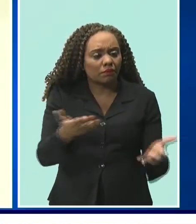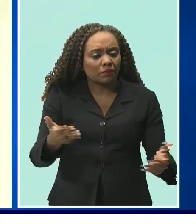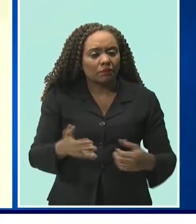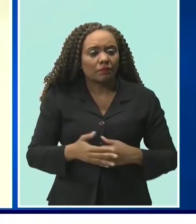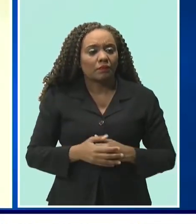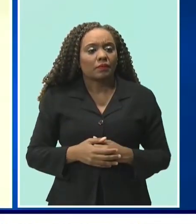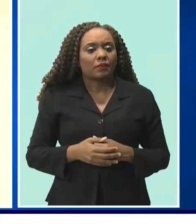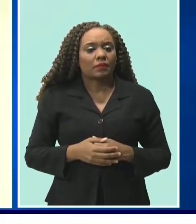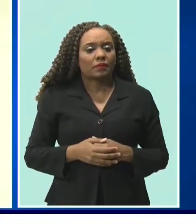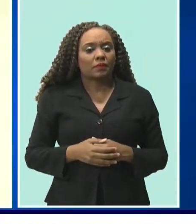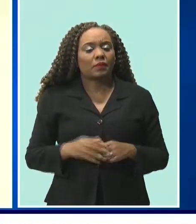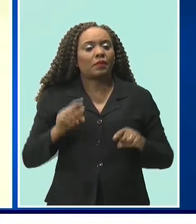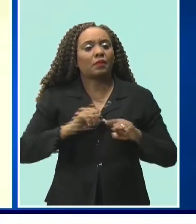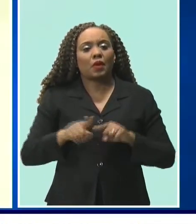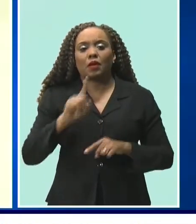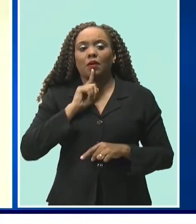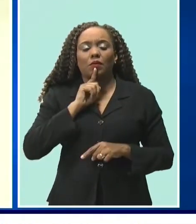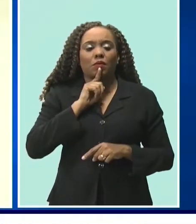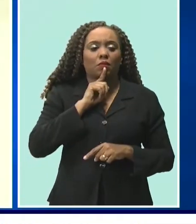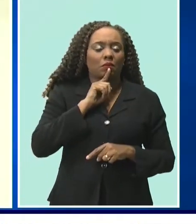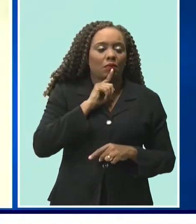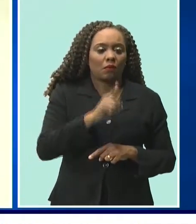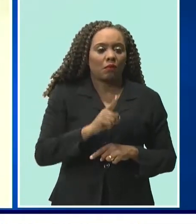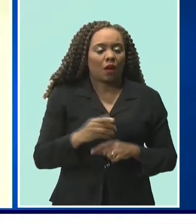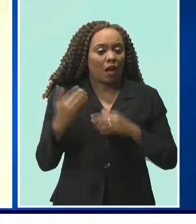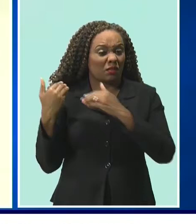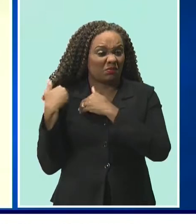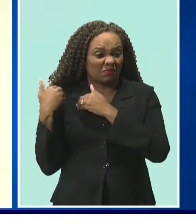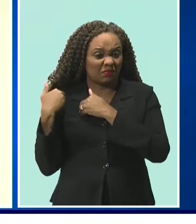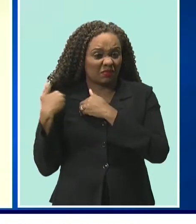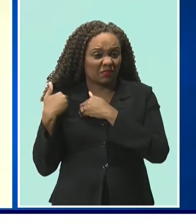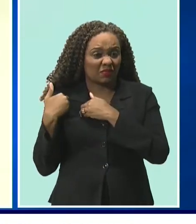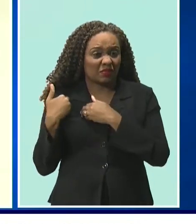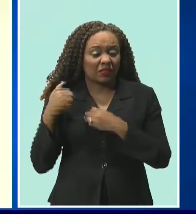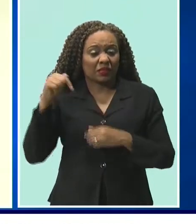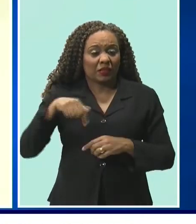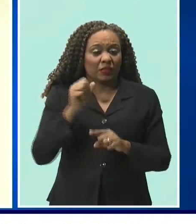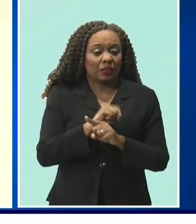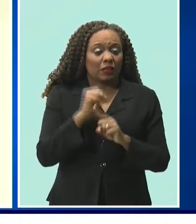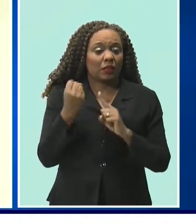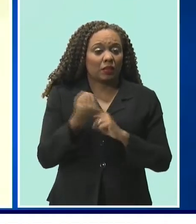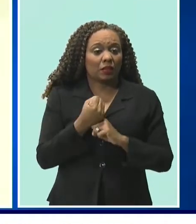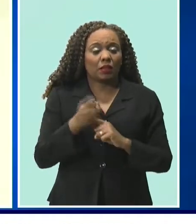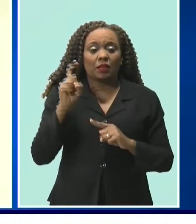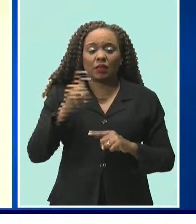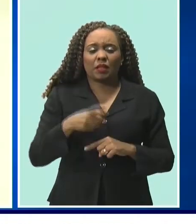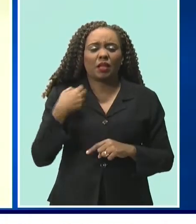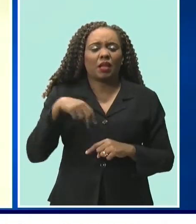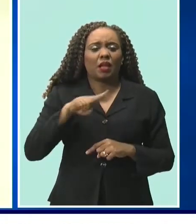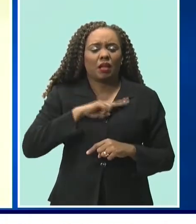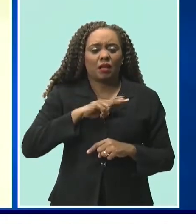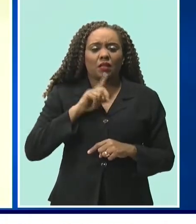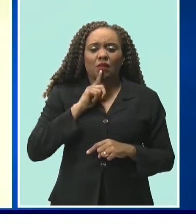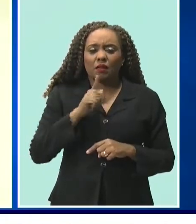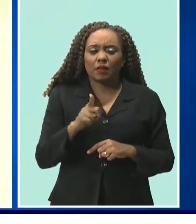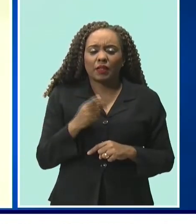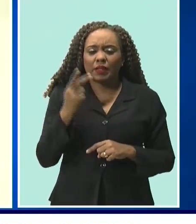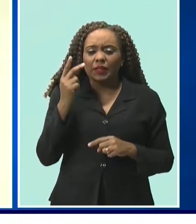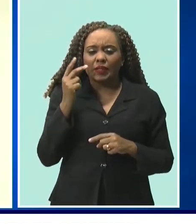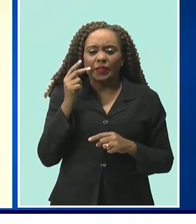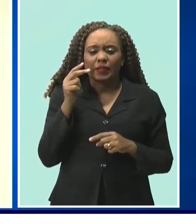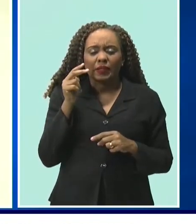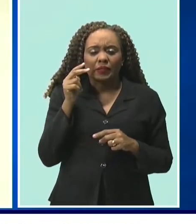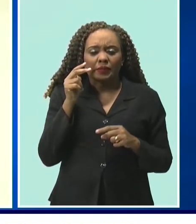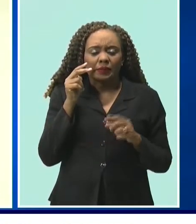the task at hand. And I believe this situation requires us, though, to relook the protocols